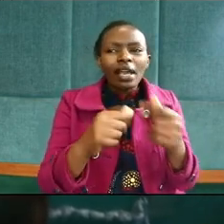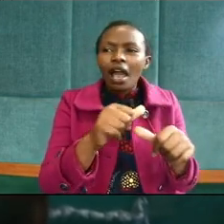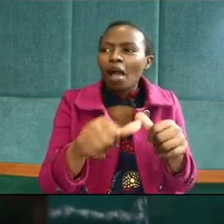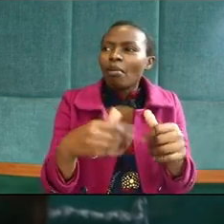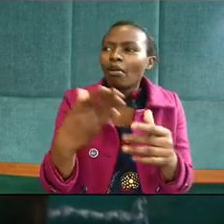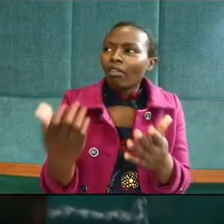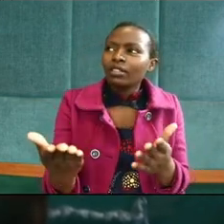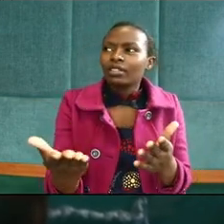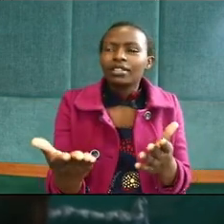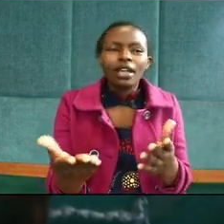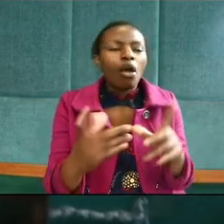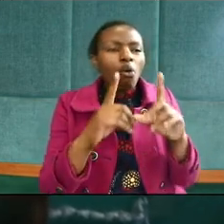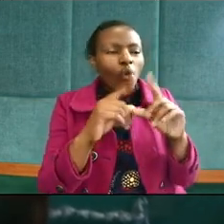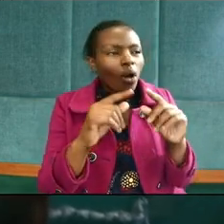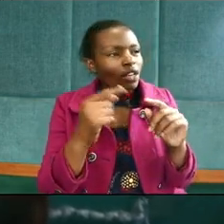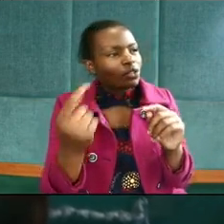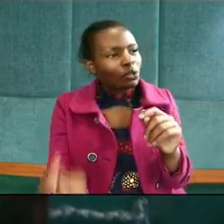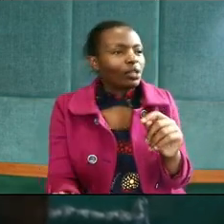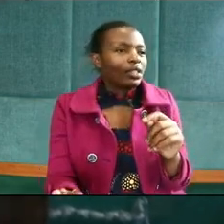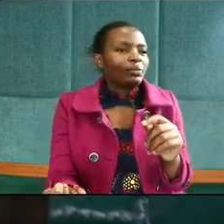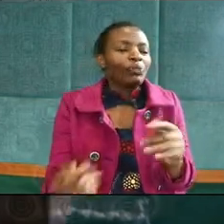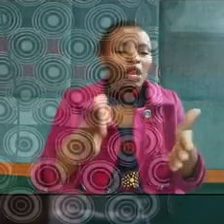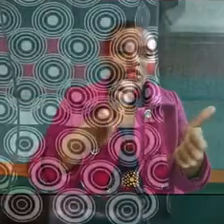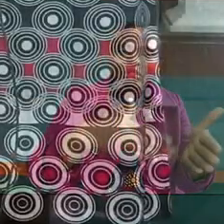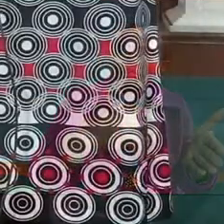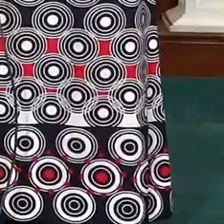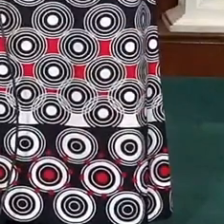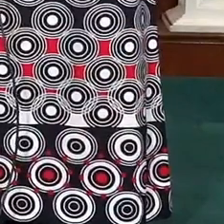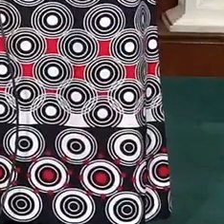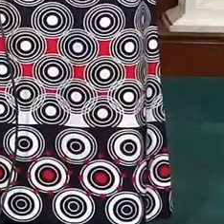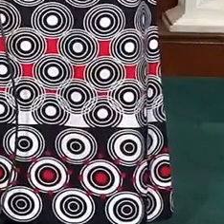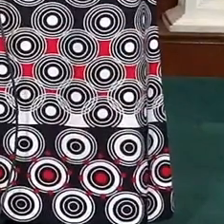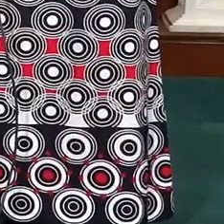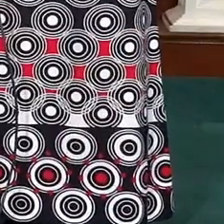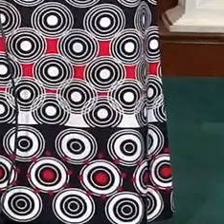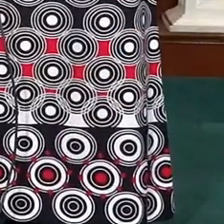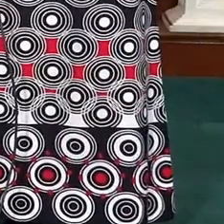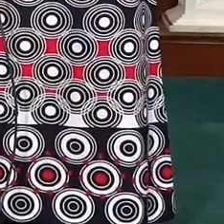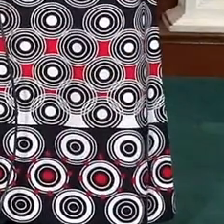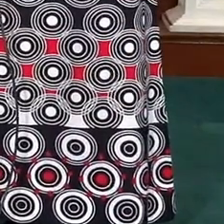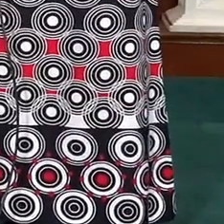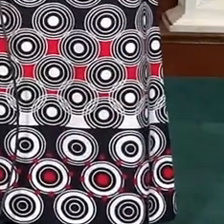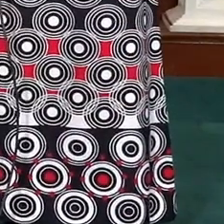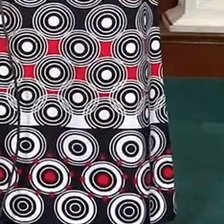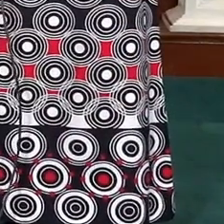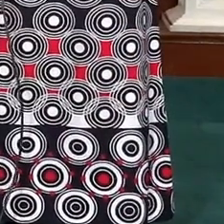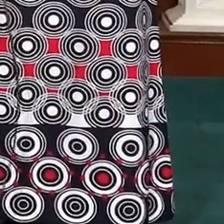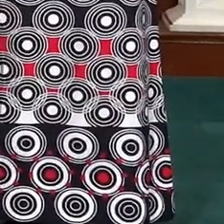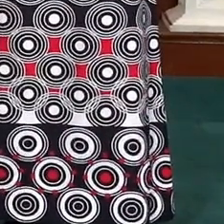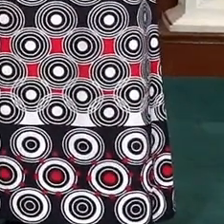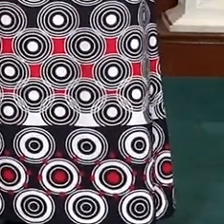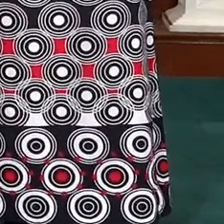presentation today. Thank you, musicians. 655, together.